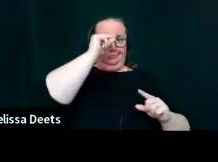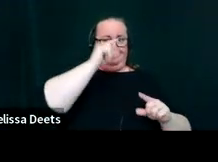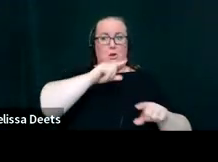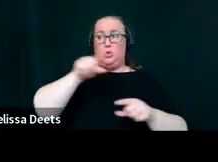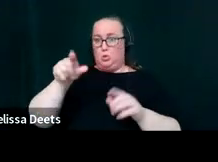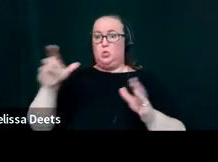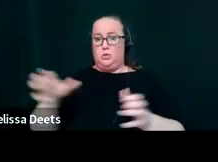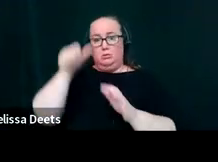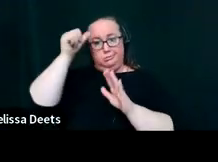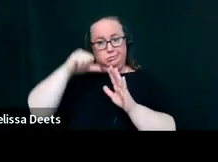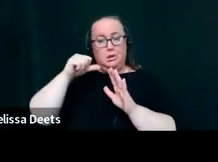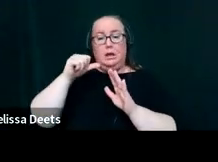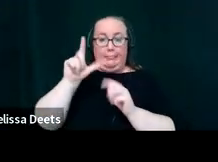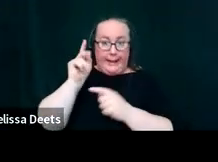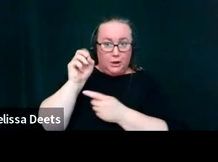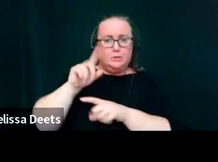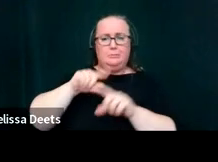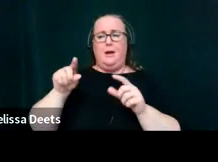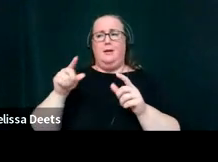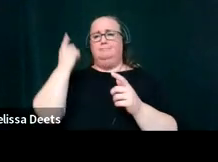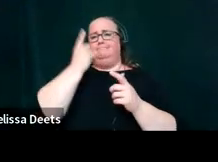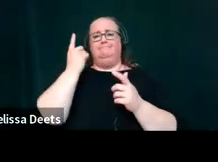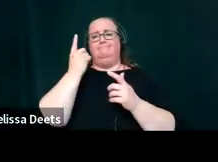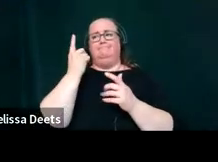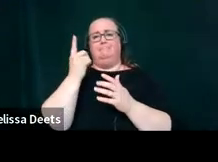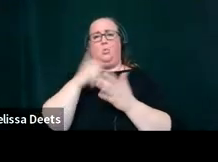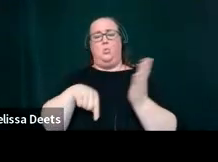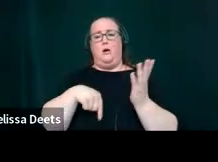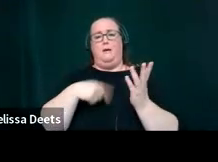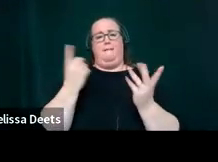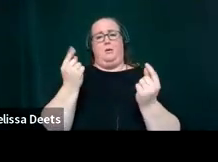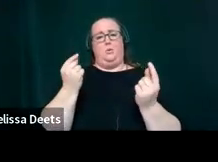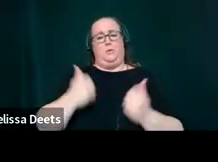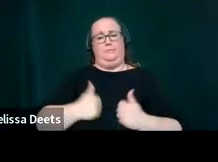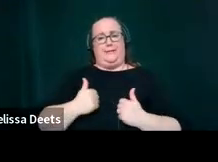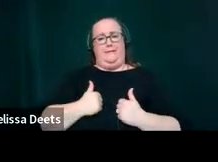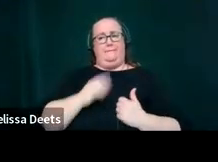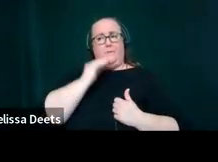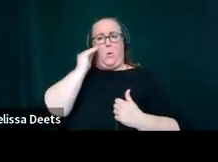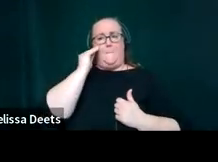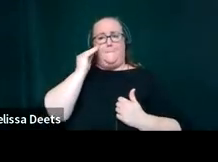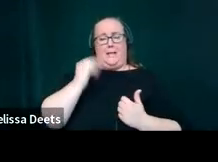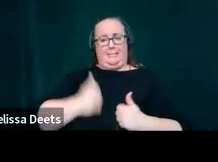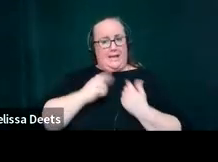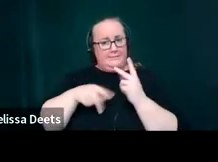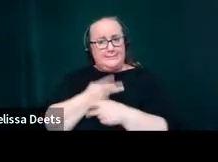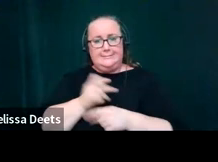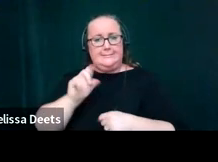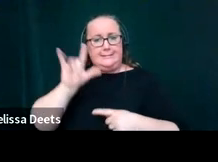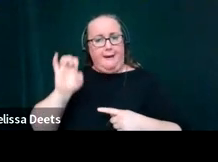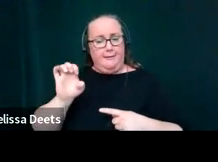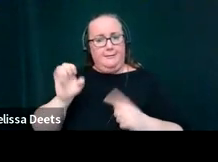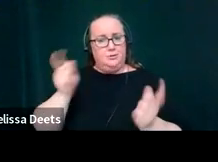me to do, but I'm now wondering what sort of lifestyle changes can be done. Can I undertake to change the course of my